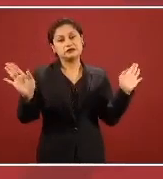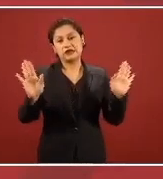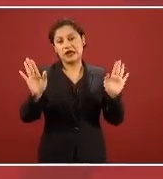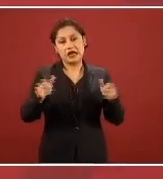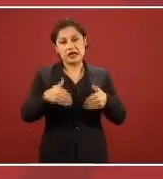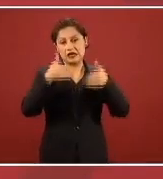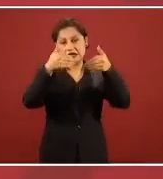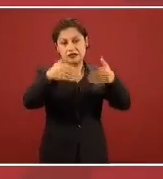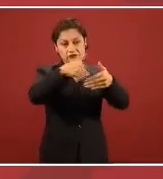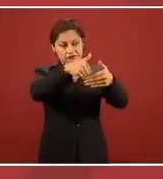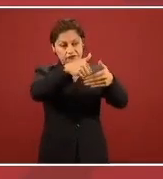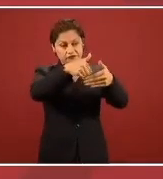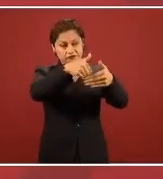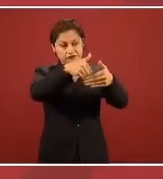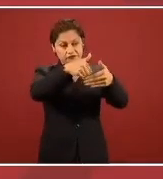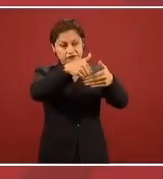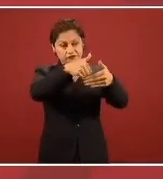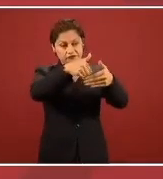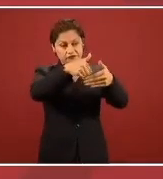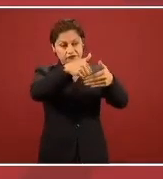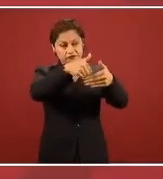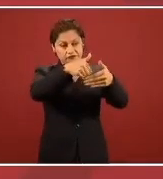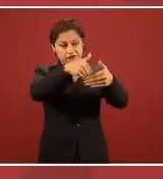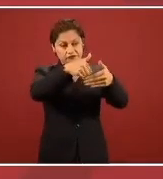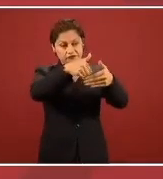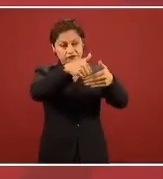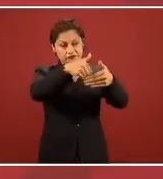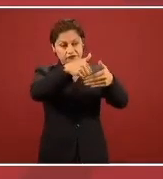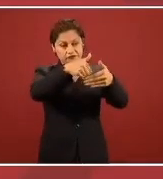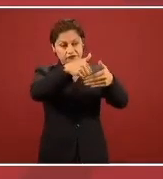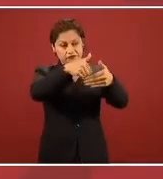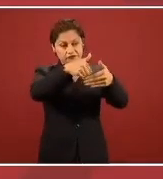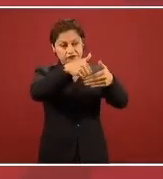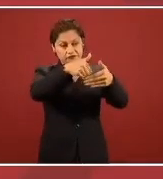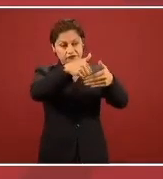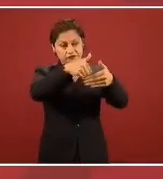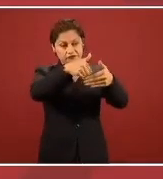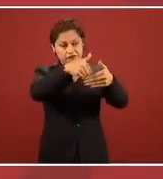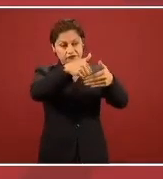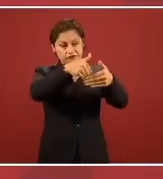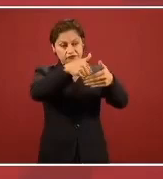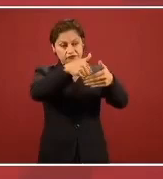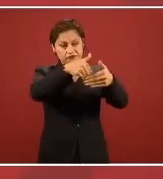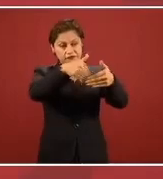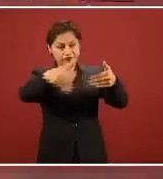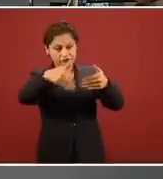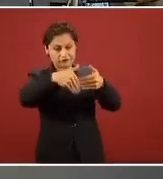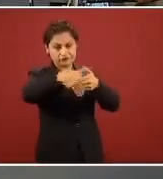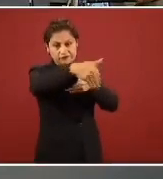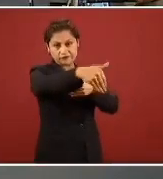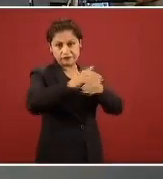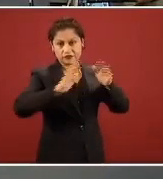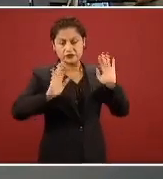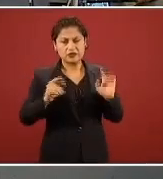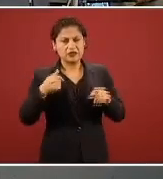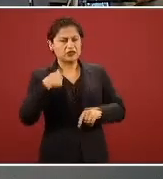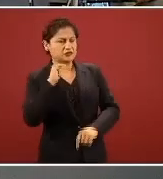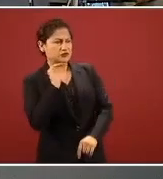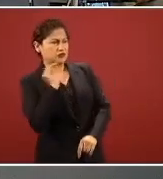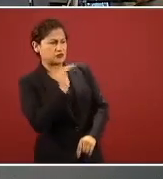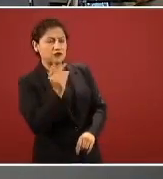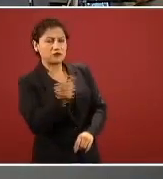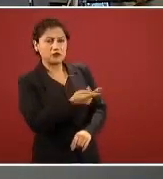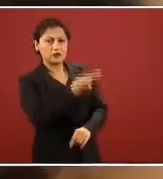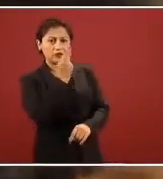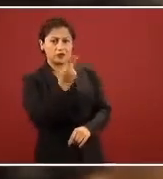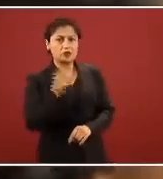corresponde tratar. Entonces, la... So that it is outside of the realm of what we need to be dealing with. La función pública sí revisaría